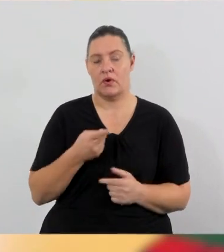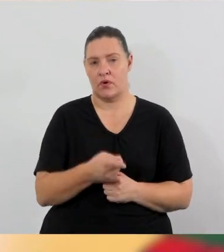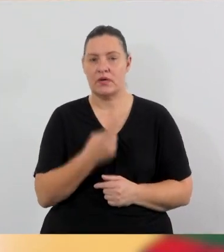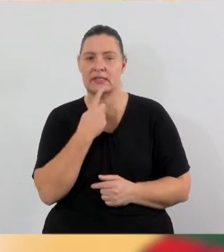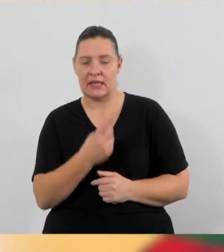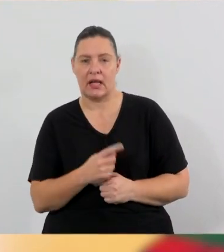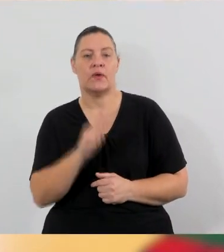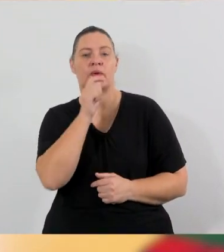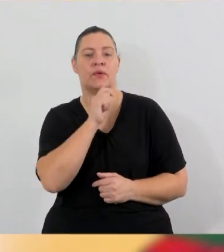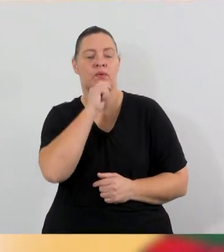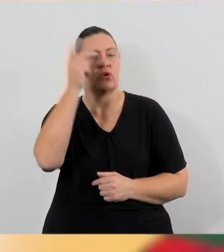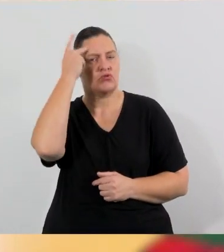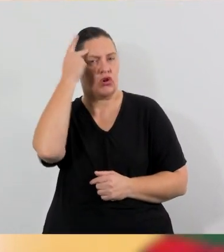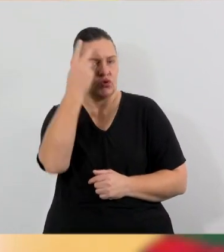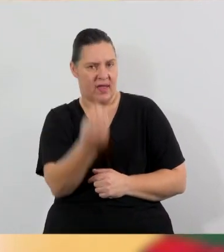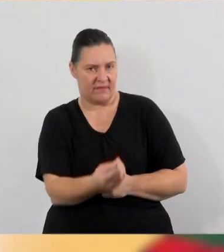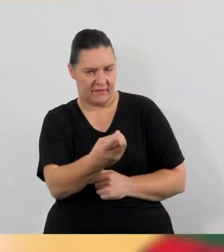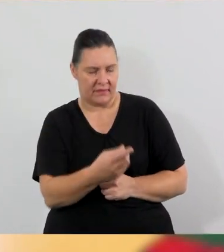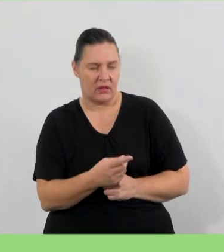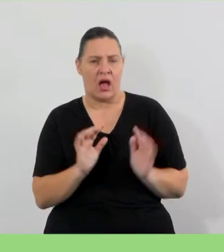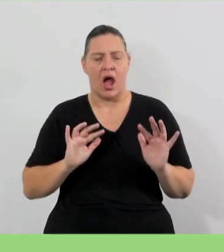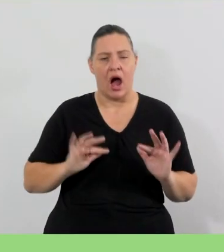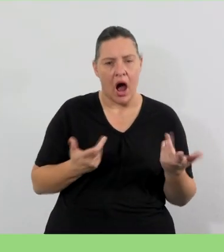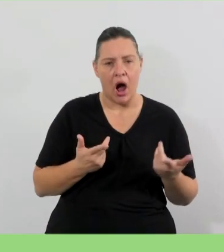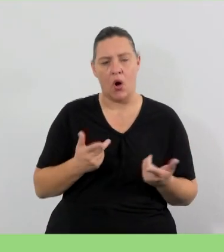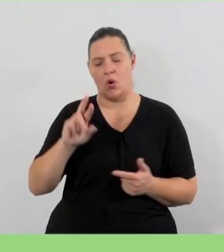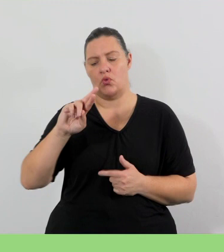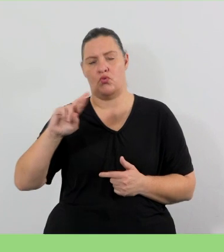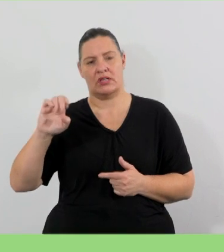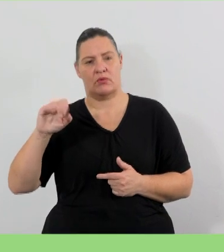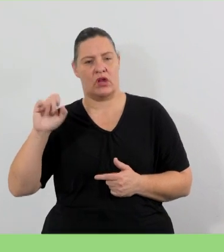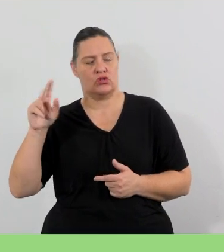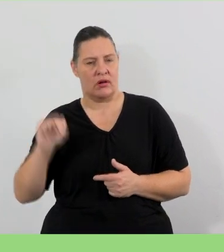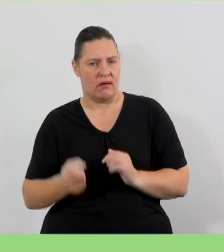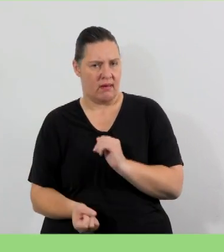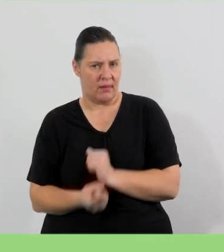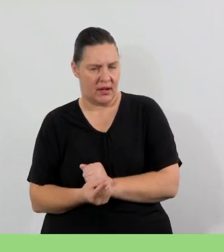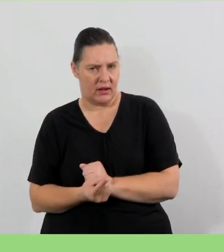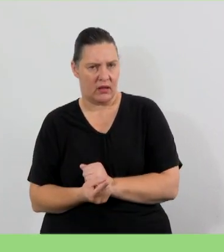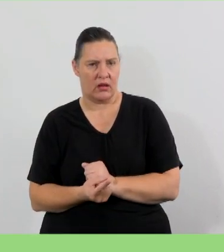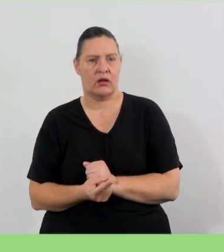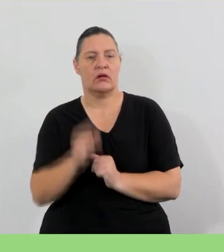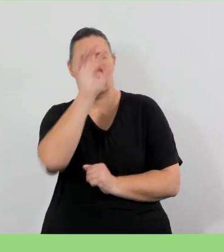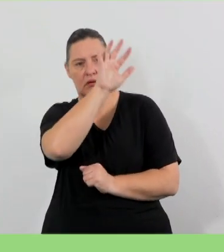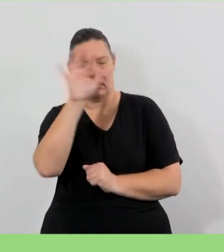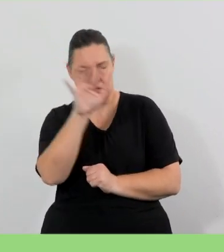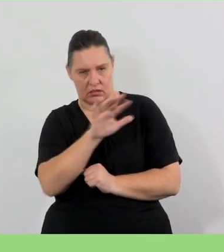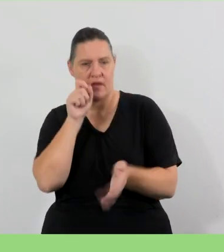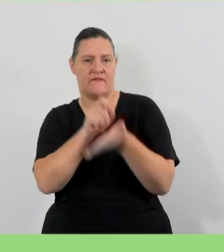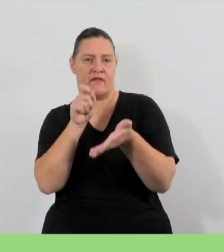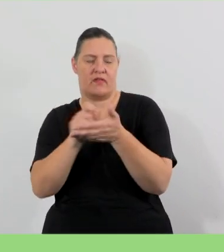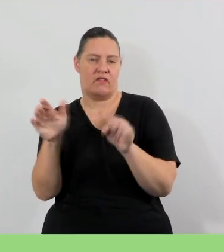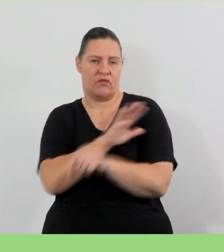So here they say, using the knowledge that you have of how respiration takes place, complete the following